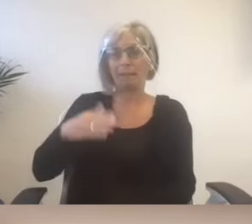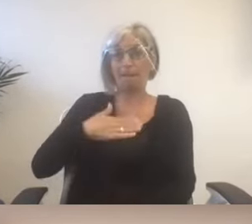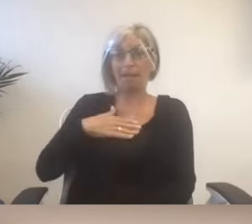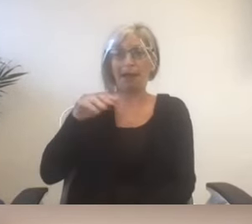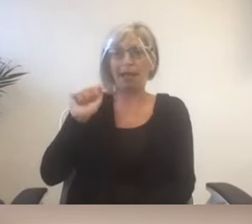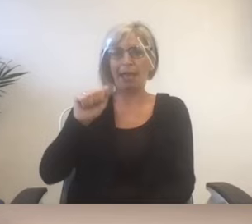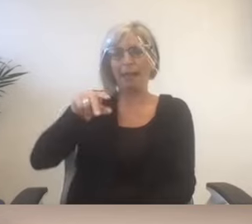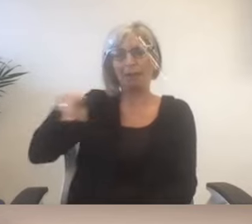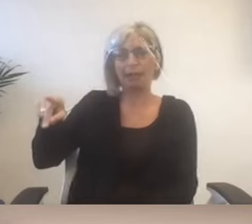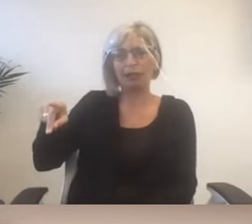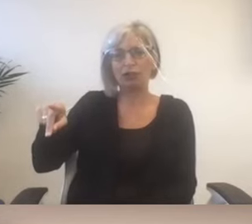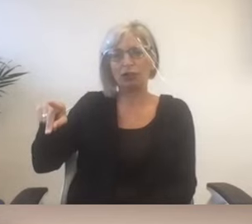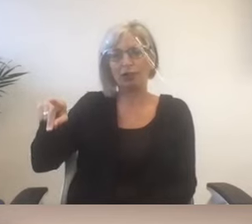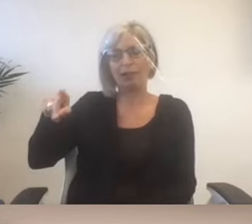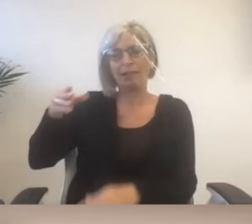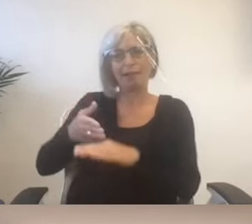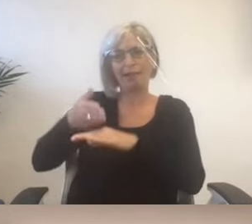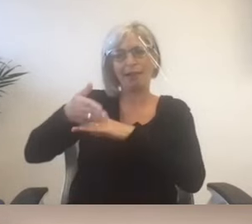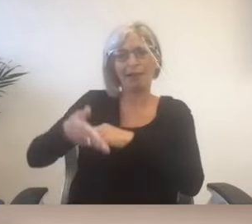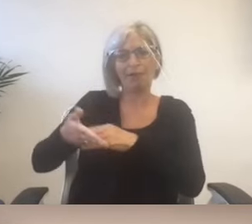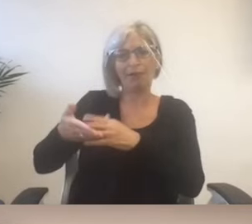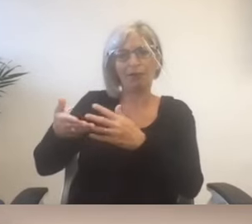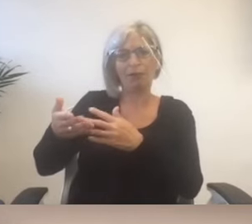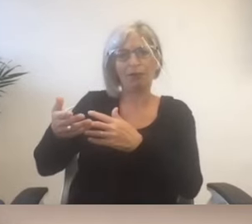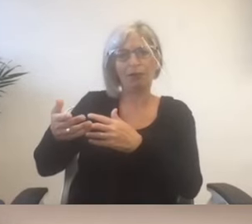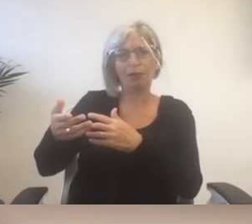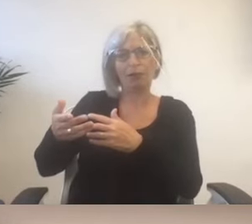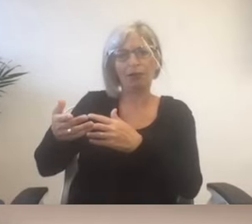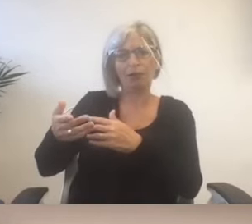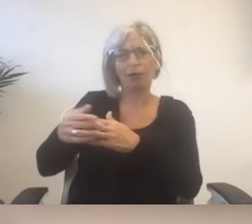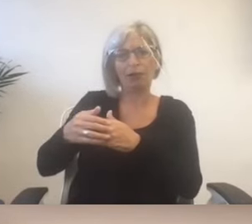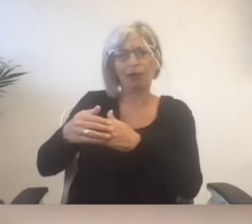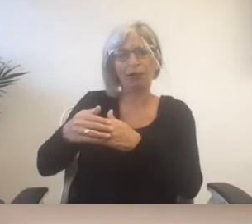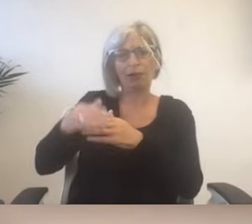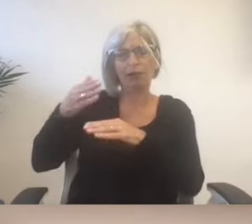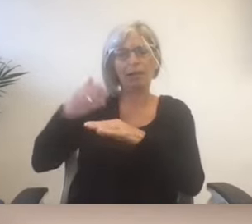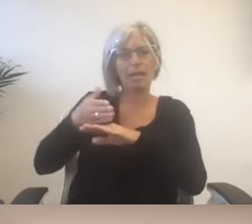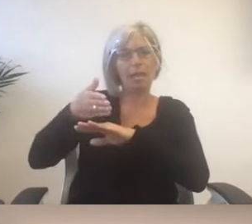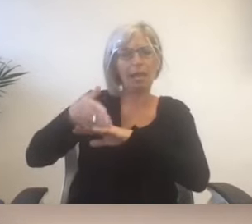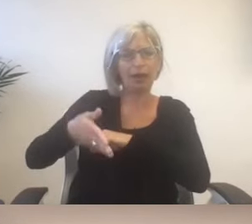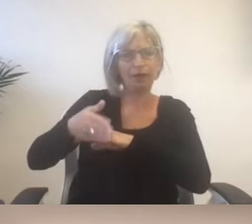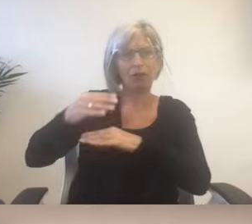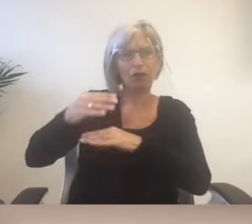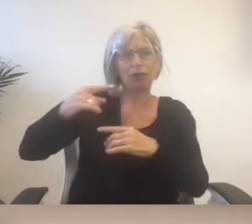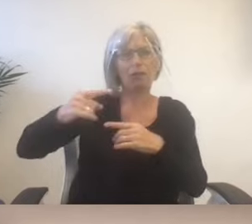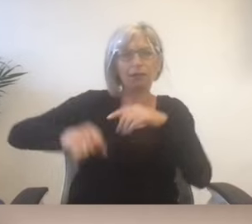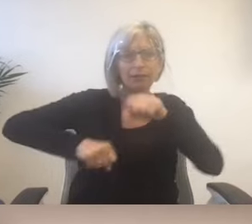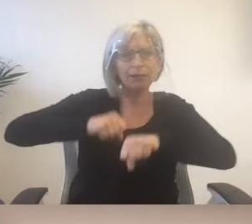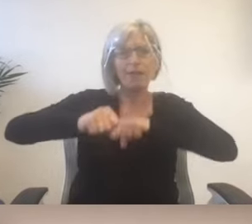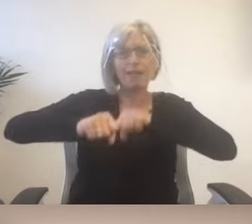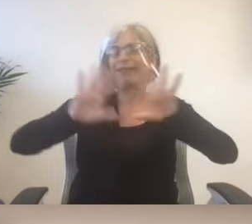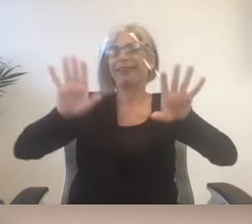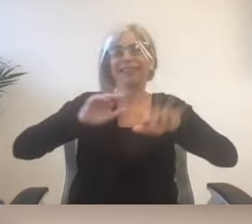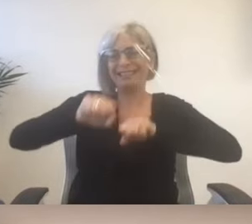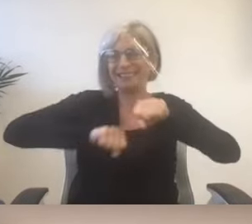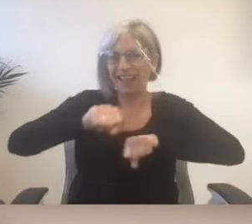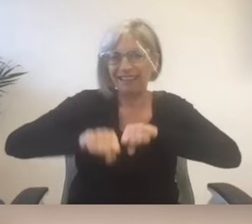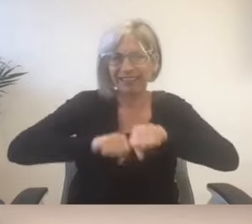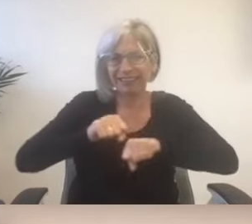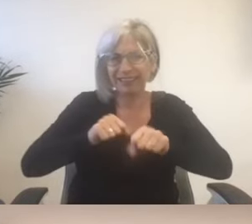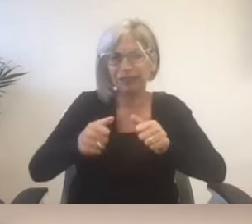application is really after the ride analysis. This is really meant that after a cyclist completes a route, one